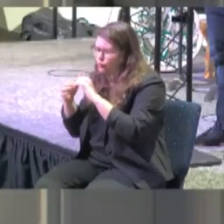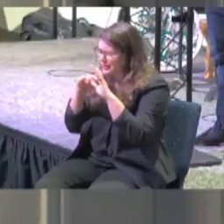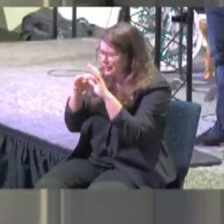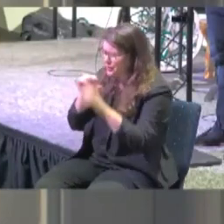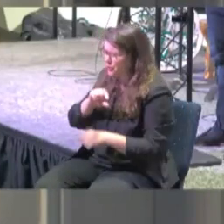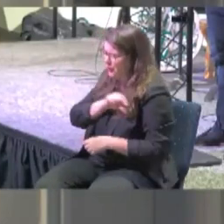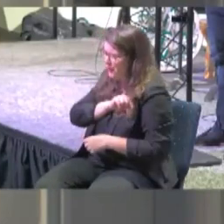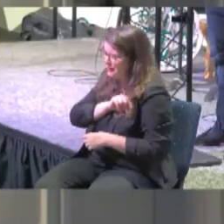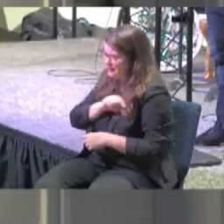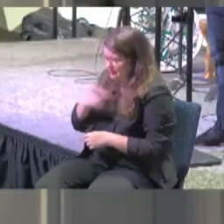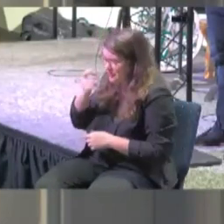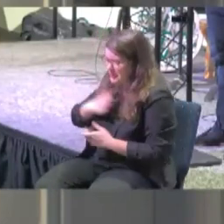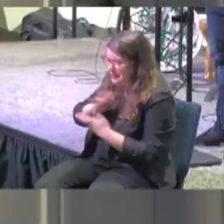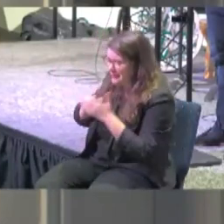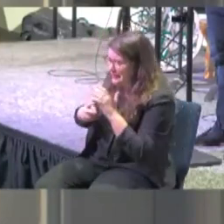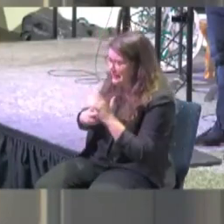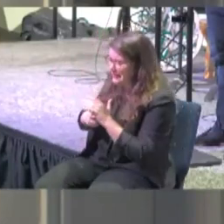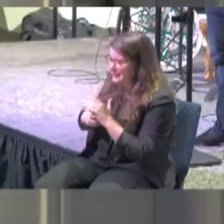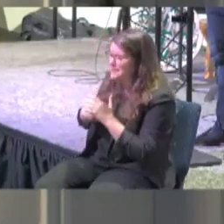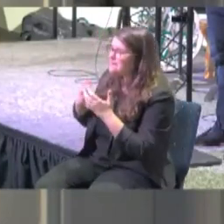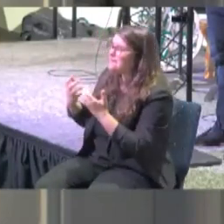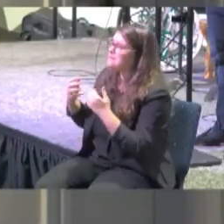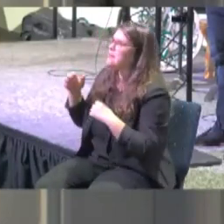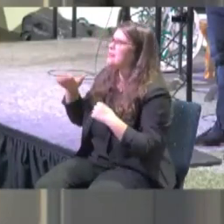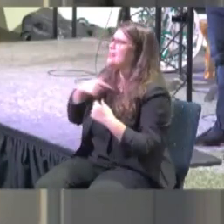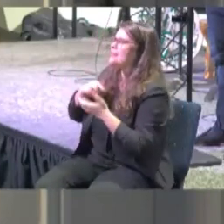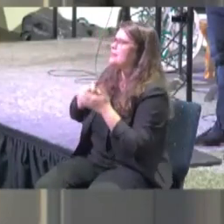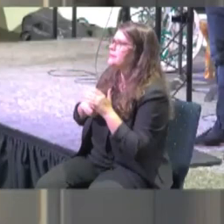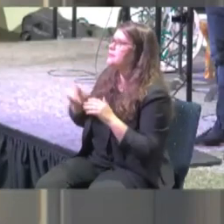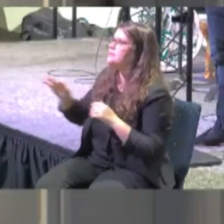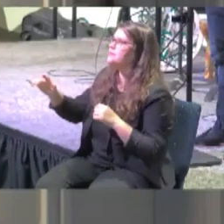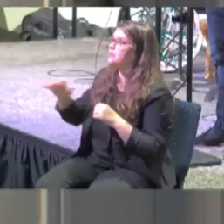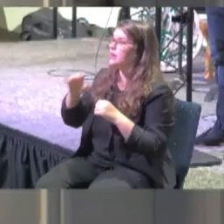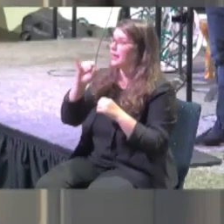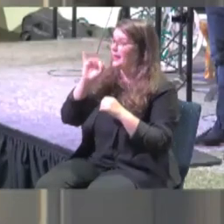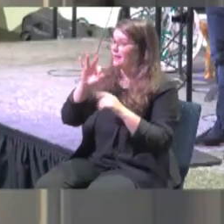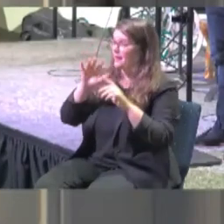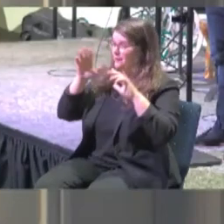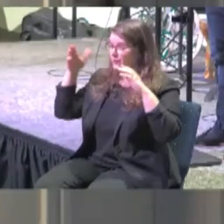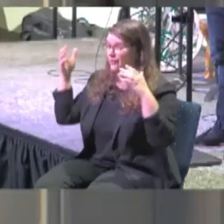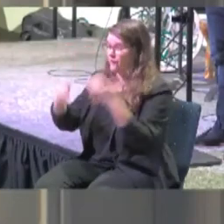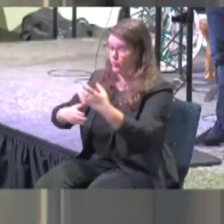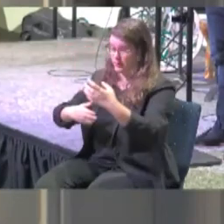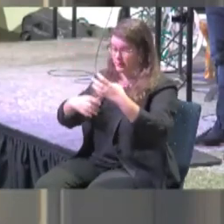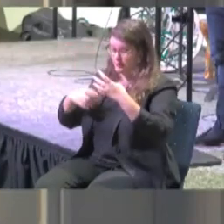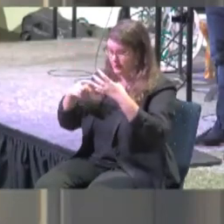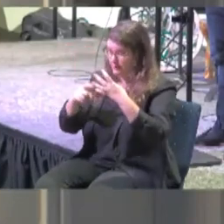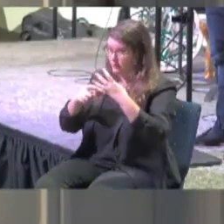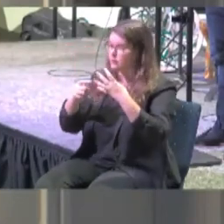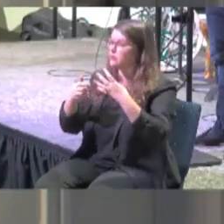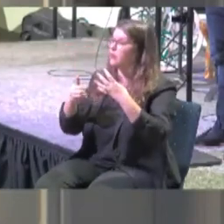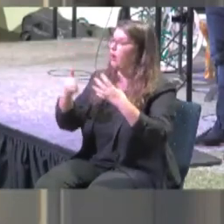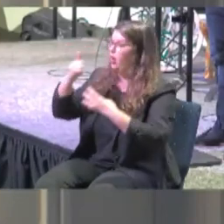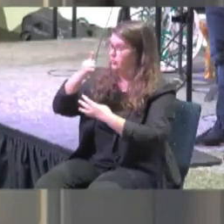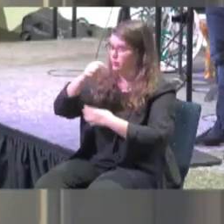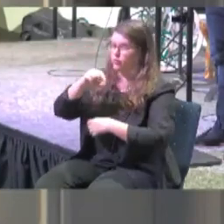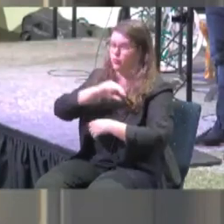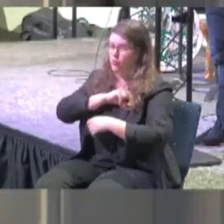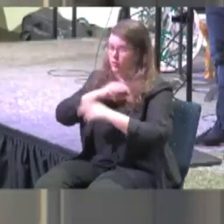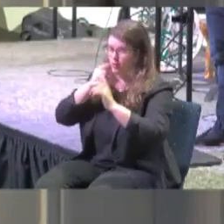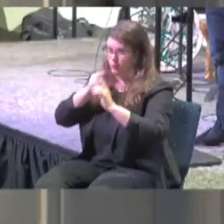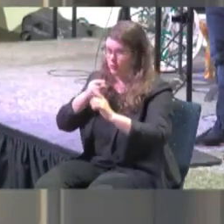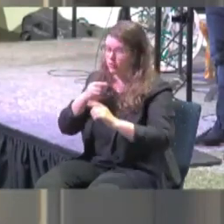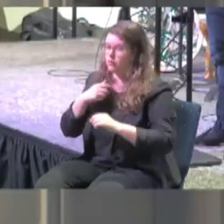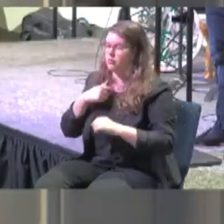I'm saying that if the focus is iconoclasm in your quality goals of translation,